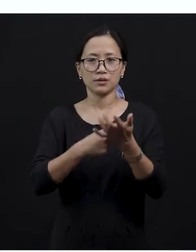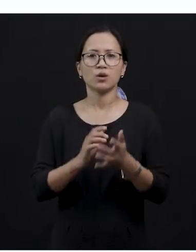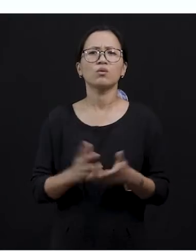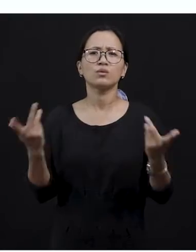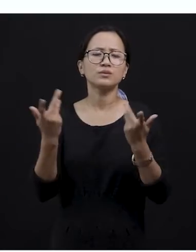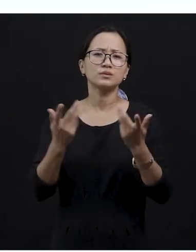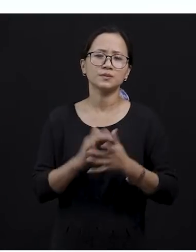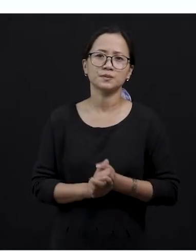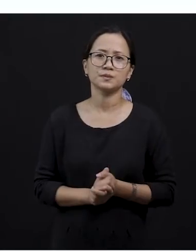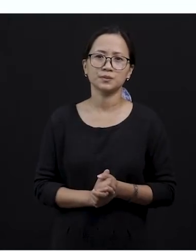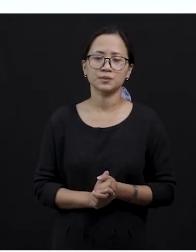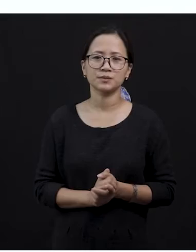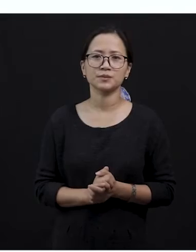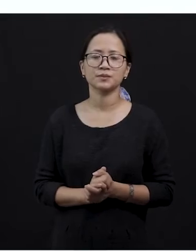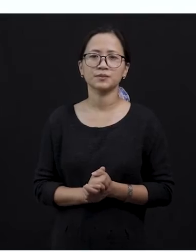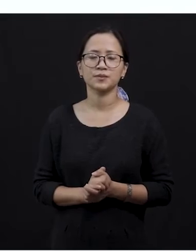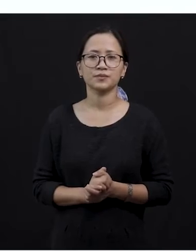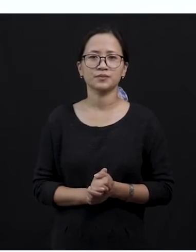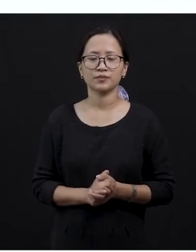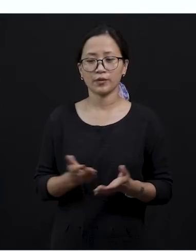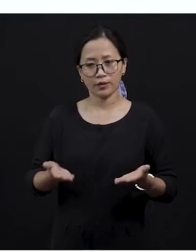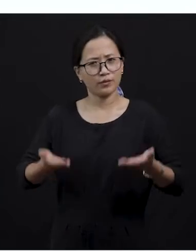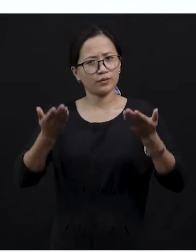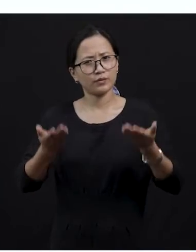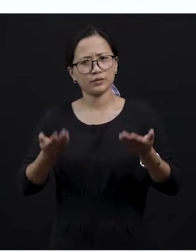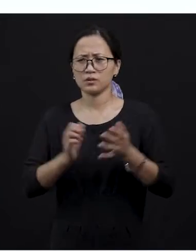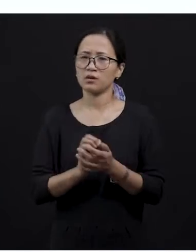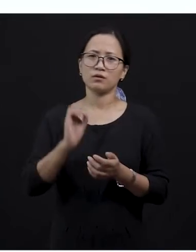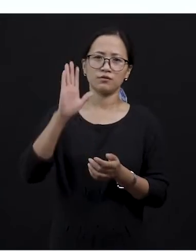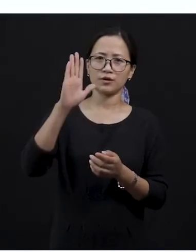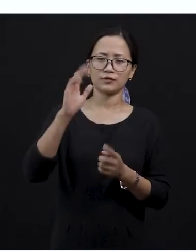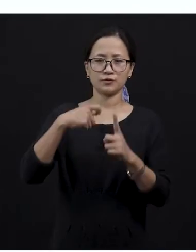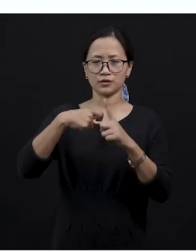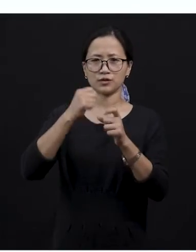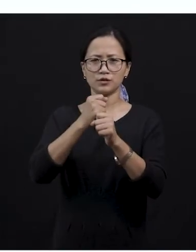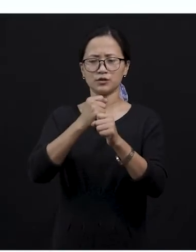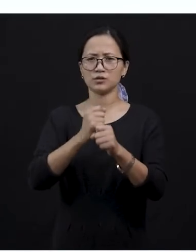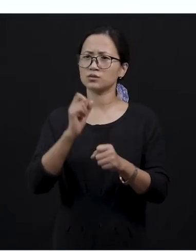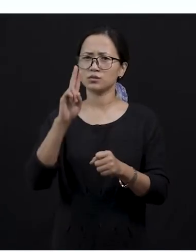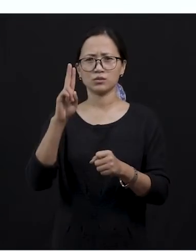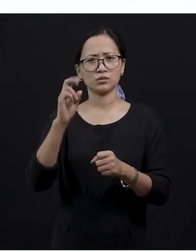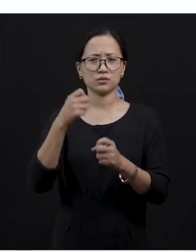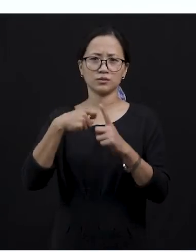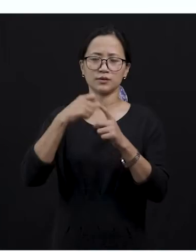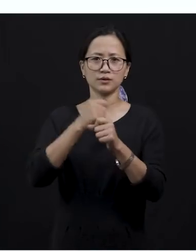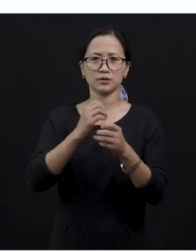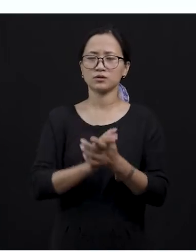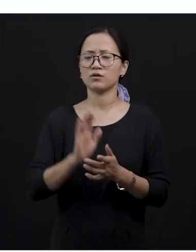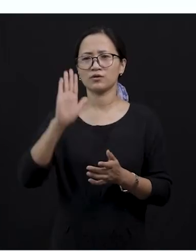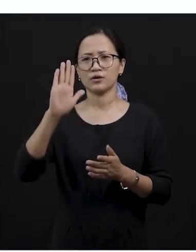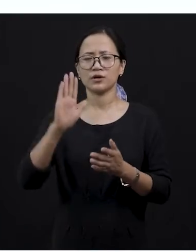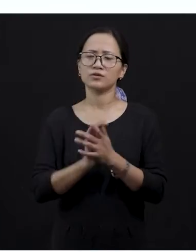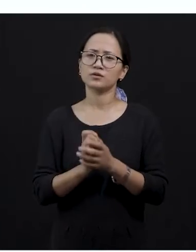A matter will have, they have weight, whether 5 kgs, 2 kgs, 100 kgs, or liters, 5 liters,